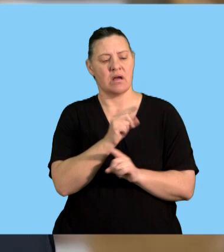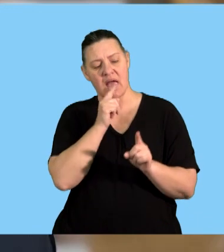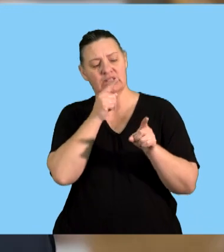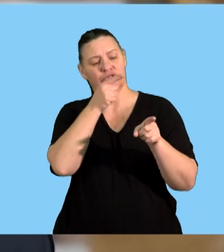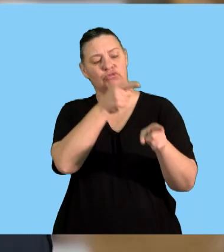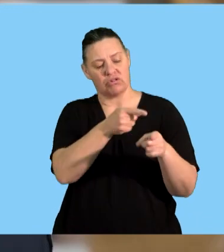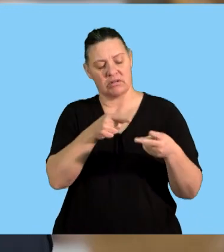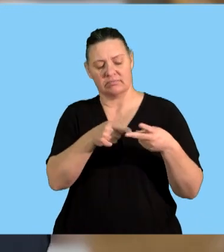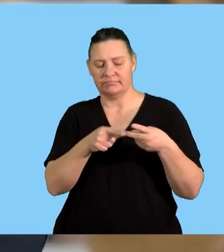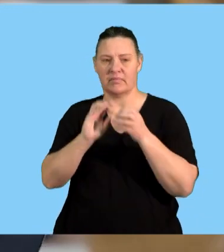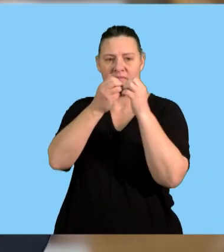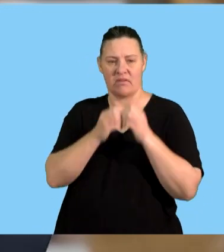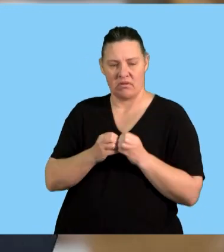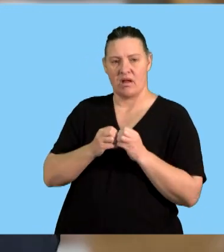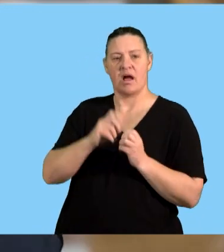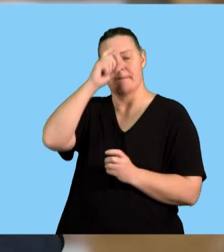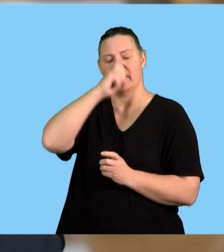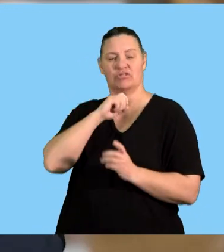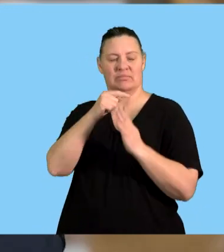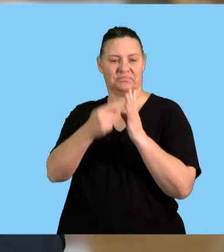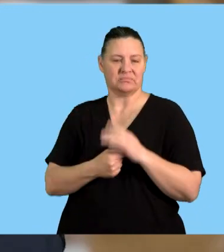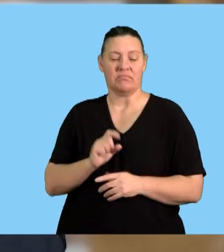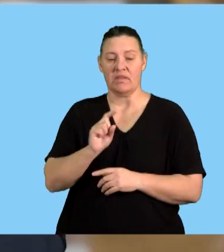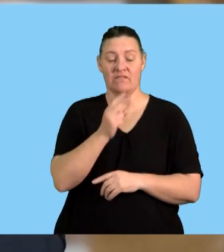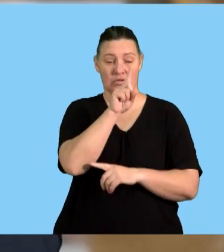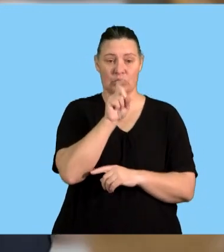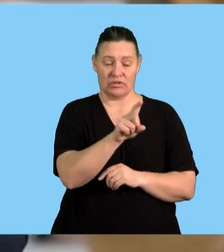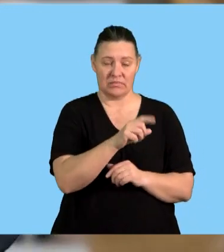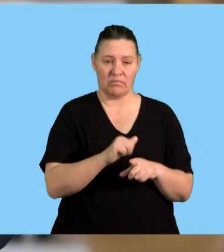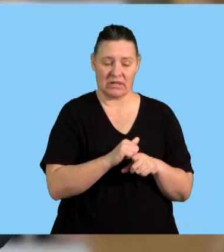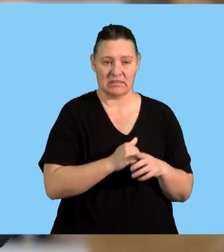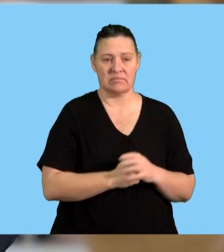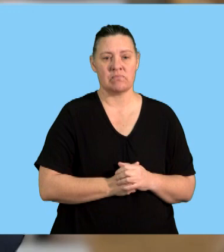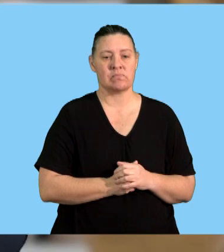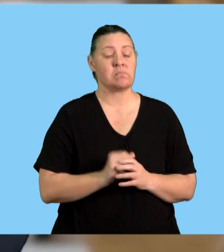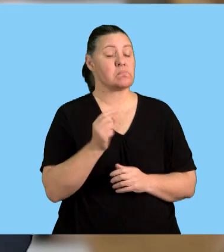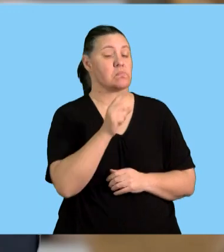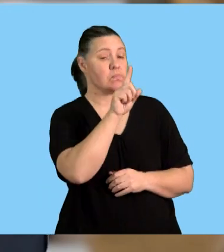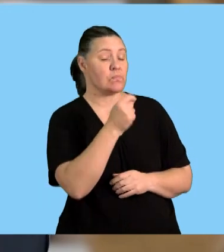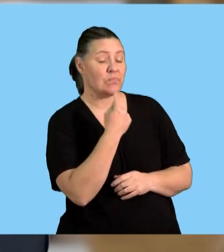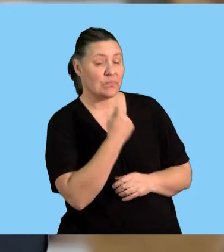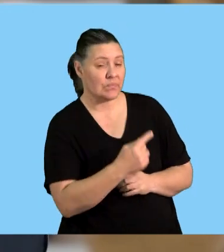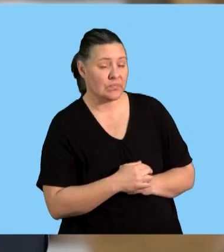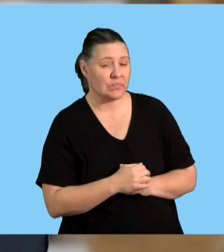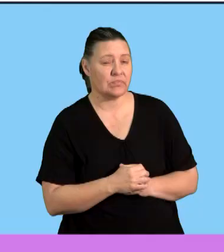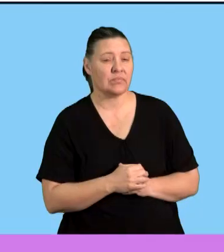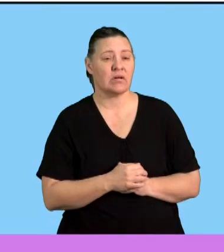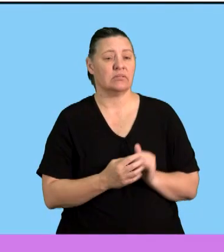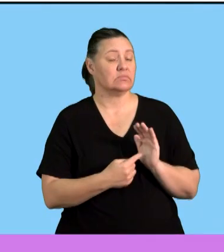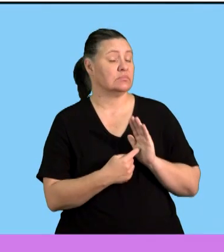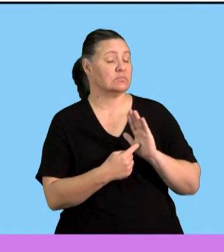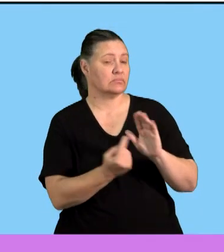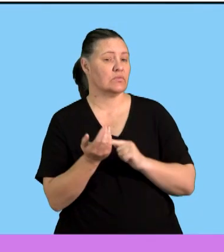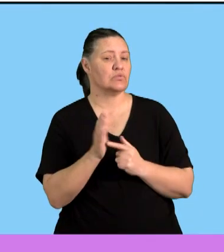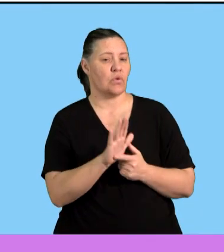and assembly diagrams. Let us start with our first question. Alright, so in the first question, I've indicated here that the